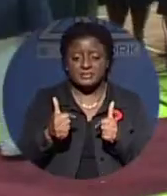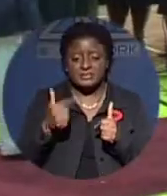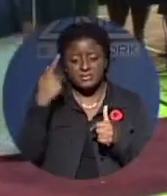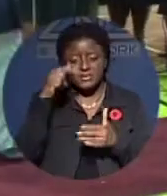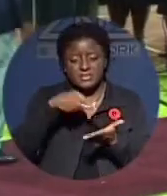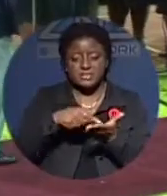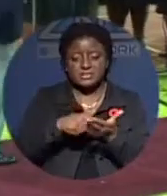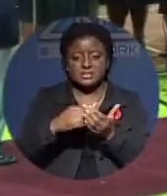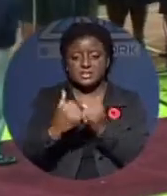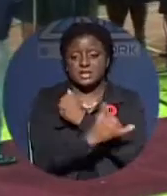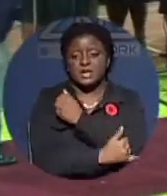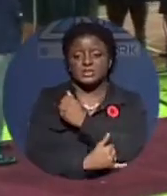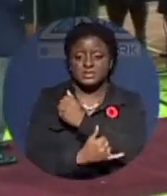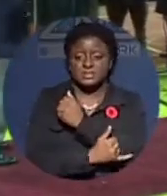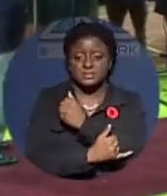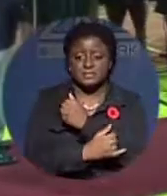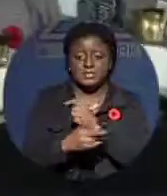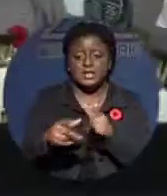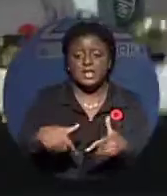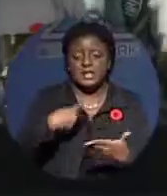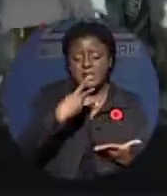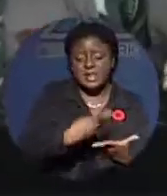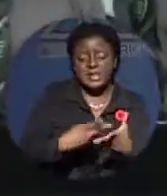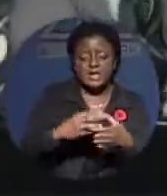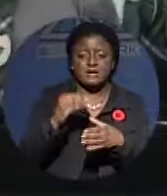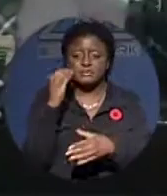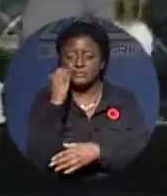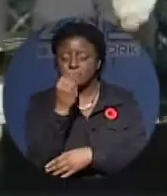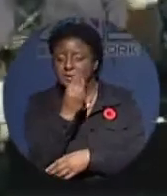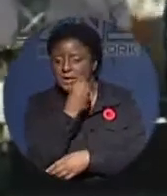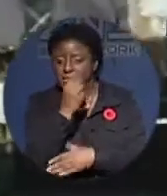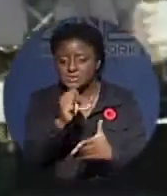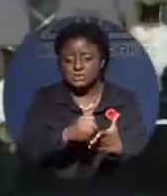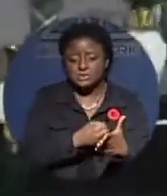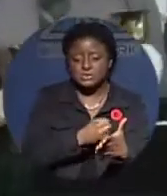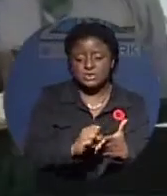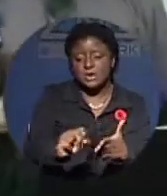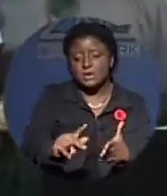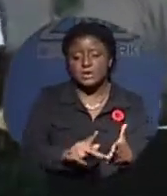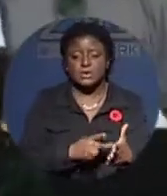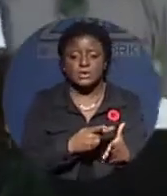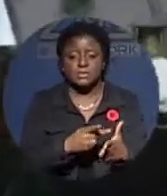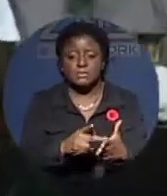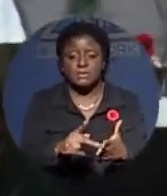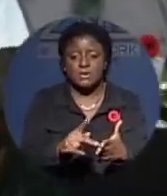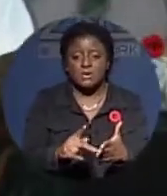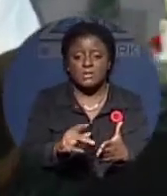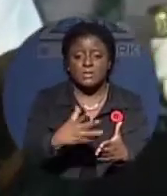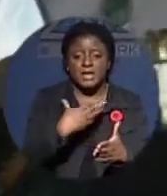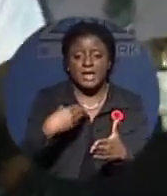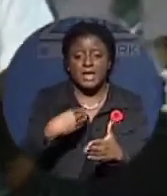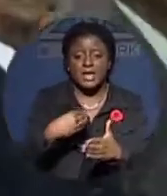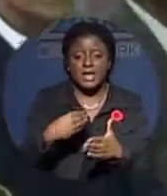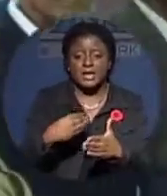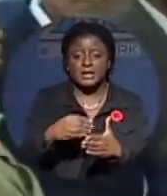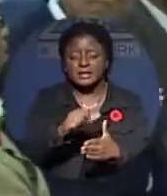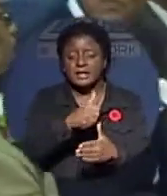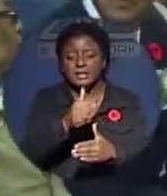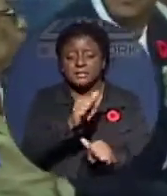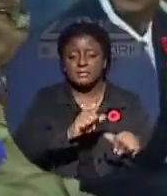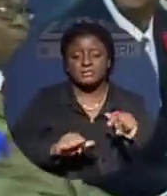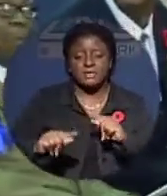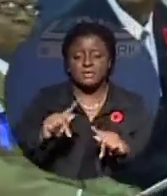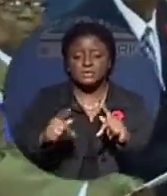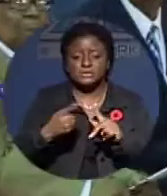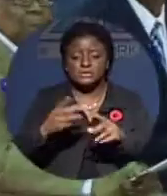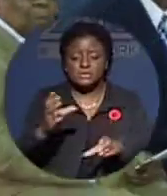songs, poems, and a performance by A.F. Adley's handbell choir marking Remembrance Day and celebrating the contributions of the 4